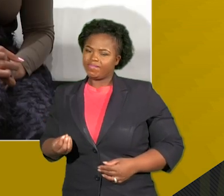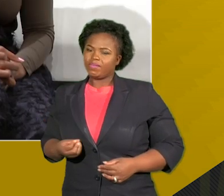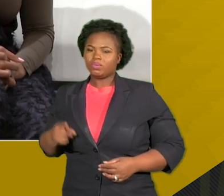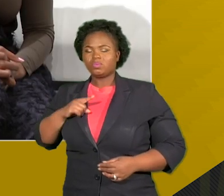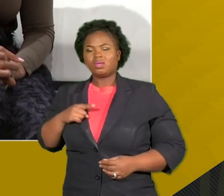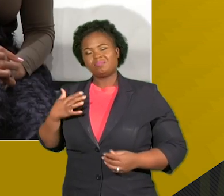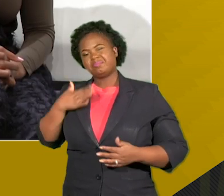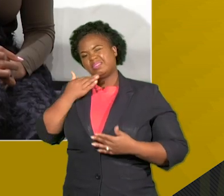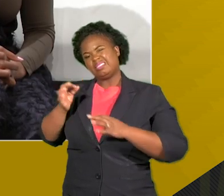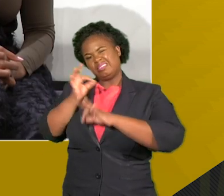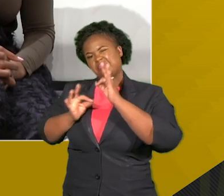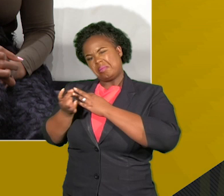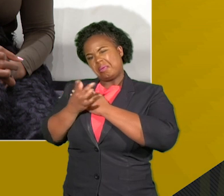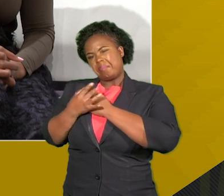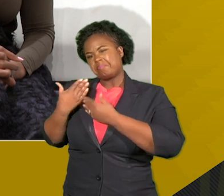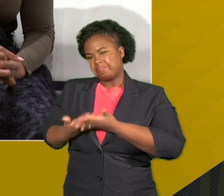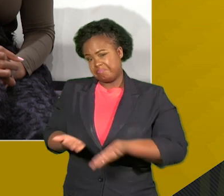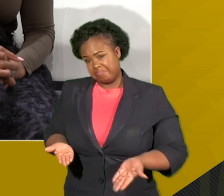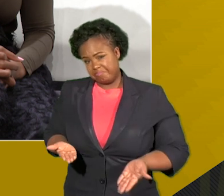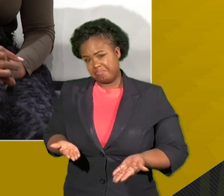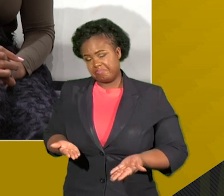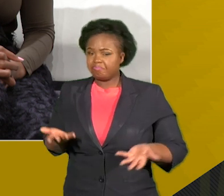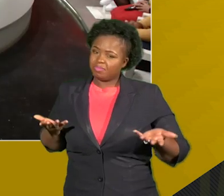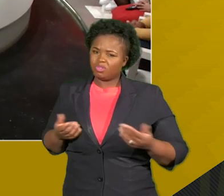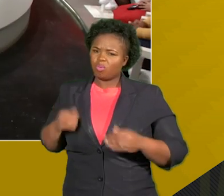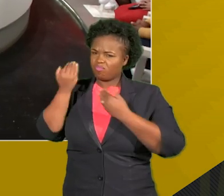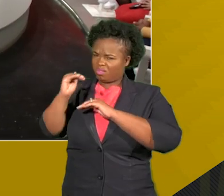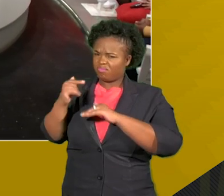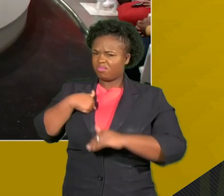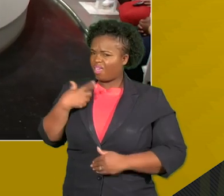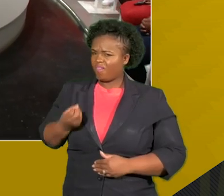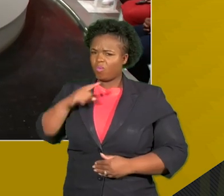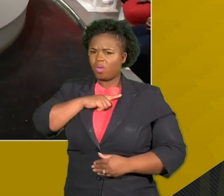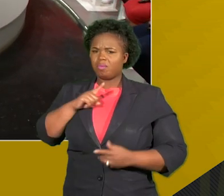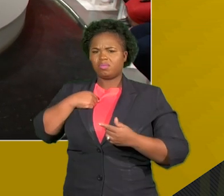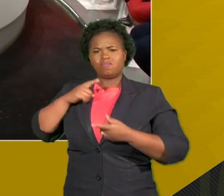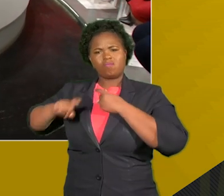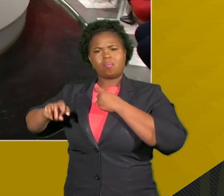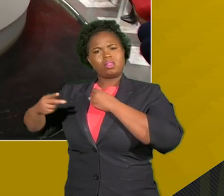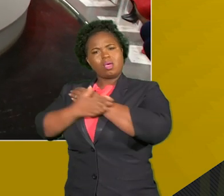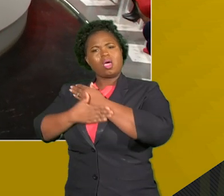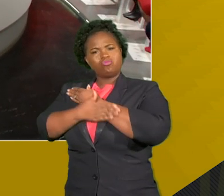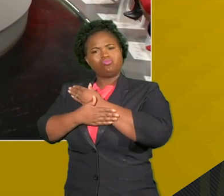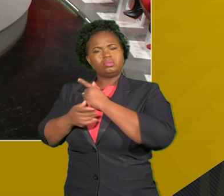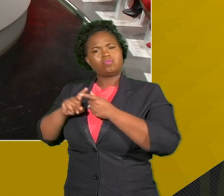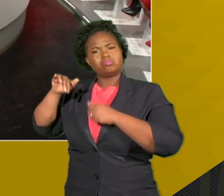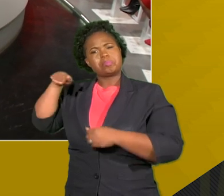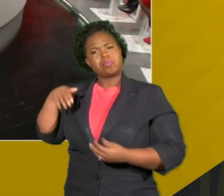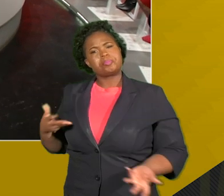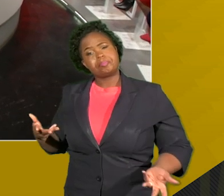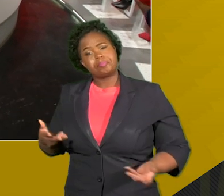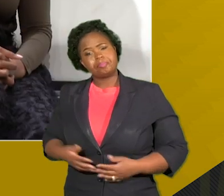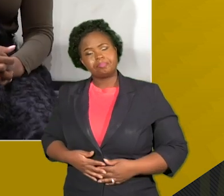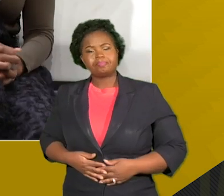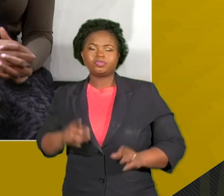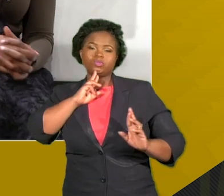I just need you to clarify on that, Uti. Is there a restriction when it comes to people who are not South African? Okay,